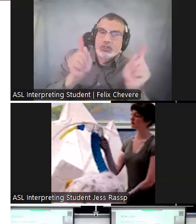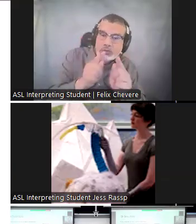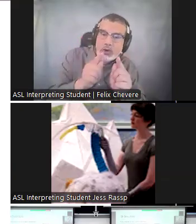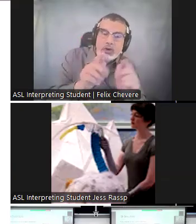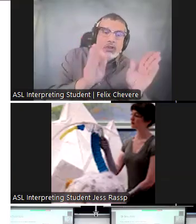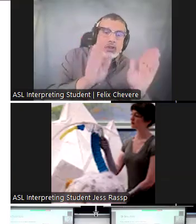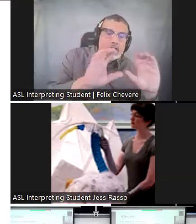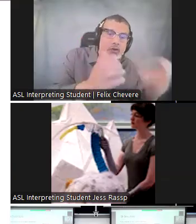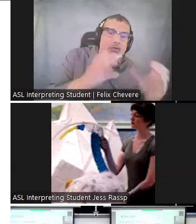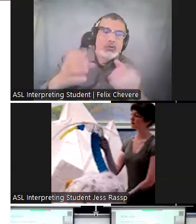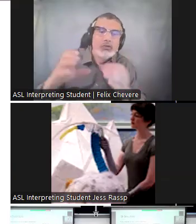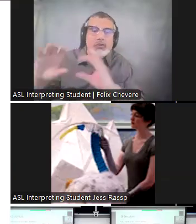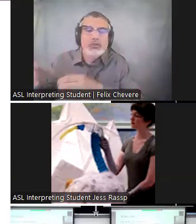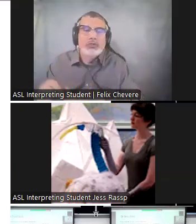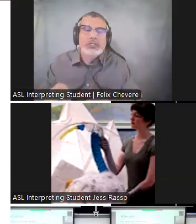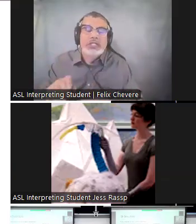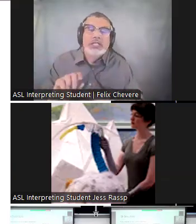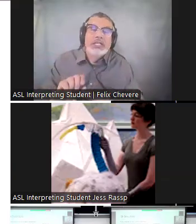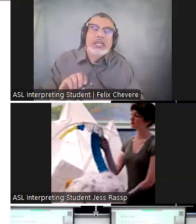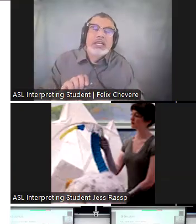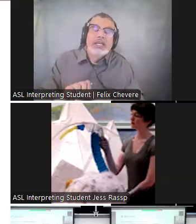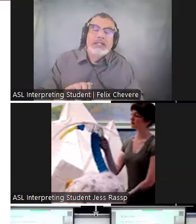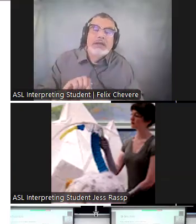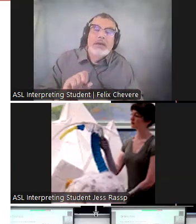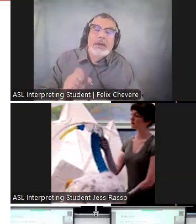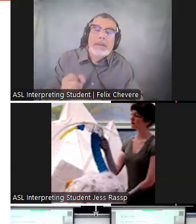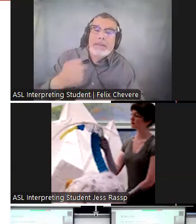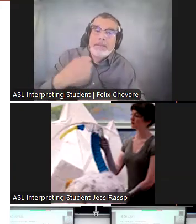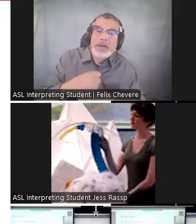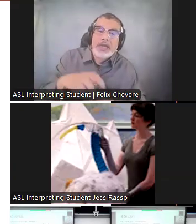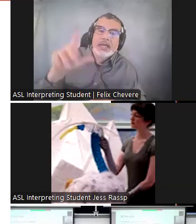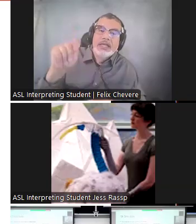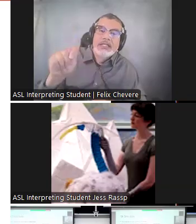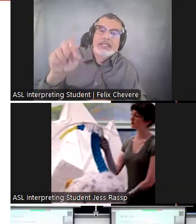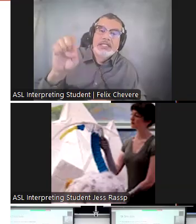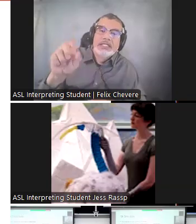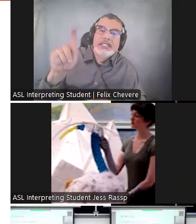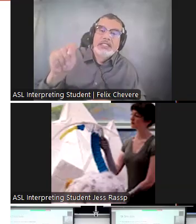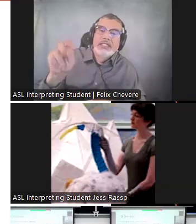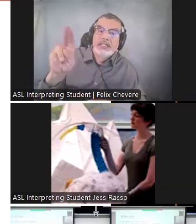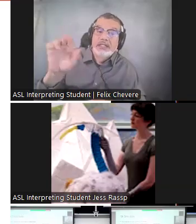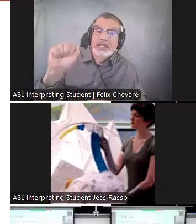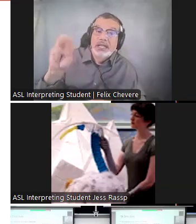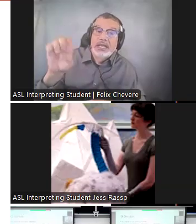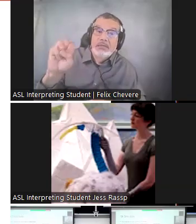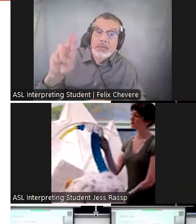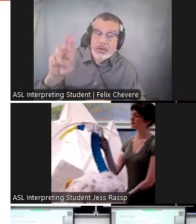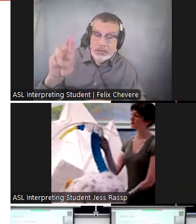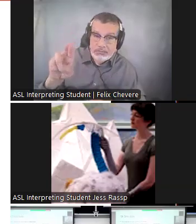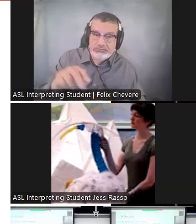make a tetramer, and they form a pore. So each tetramer has 6 transmembrane